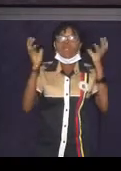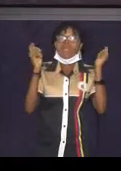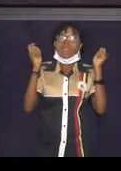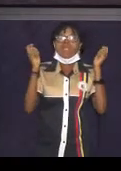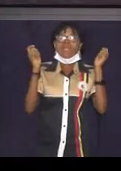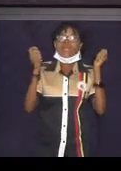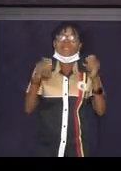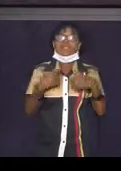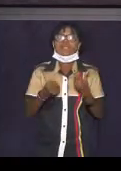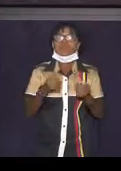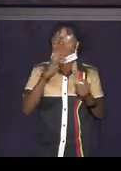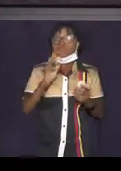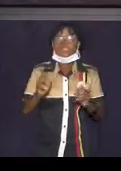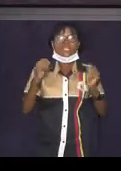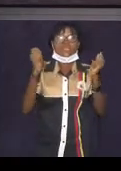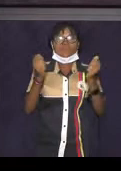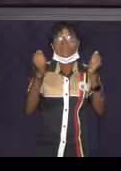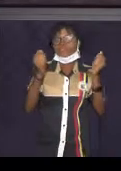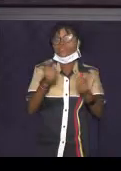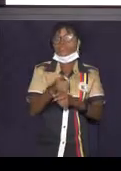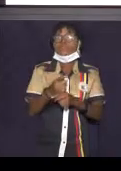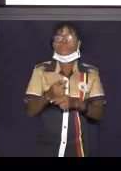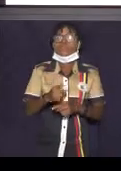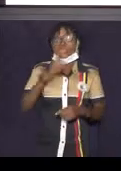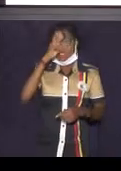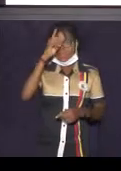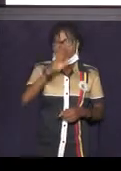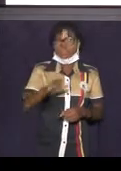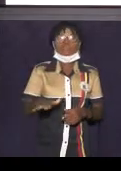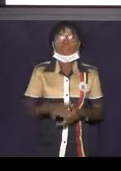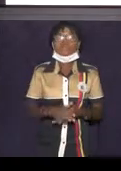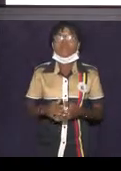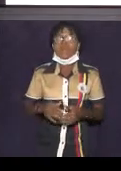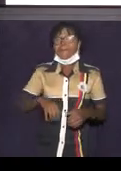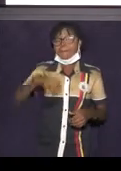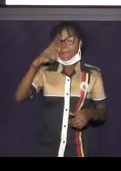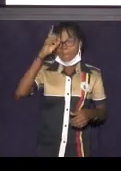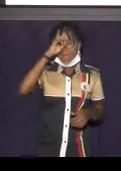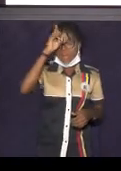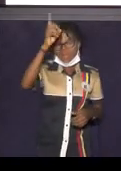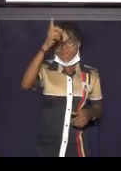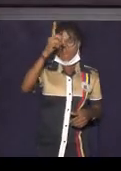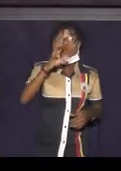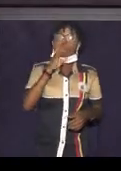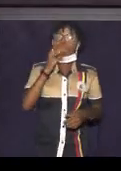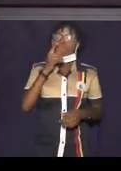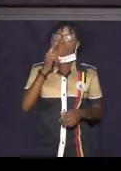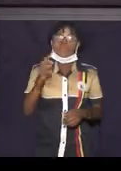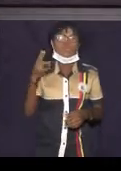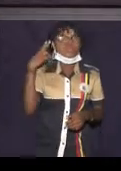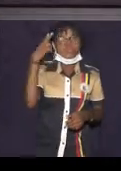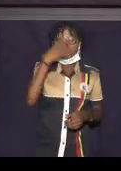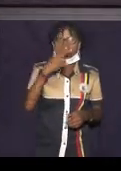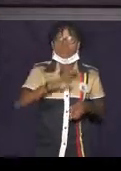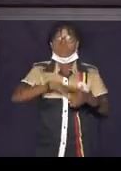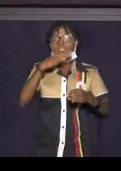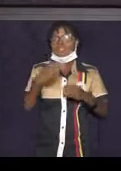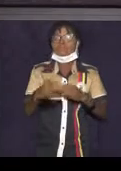Hooray! Let me celebrate you with a cheer. Smart children. Brilliant. You are awesome,